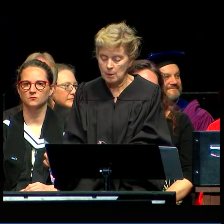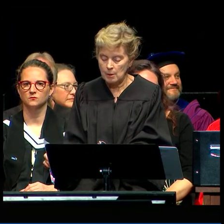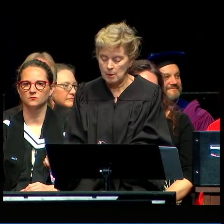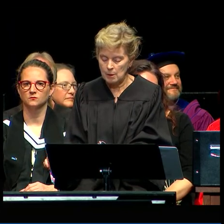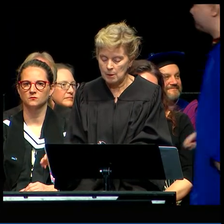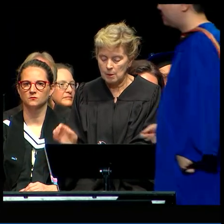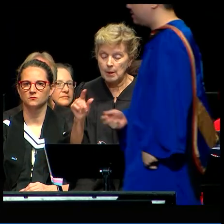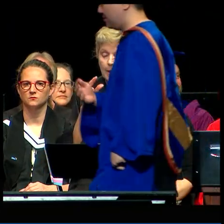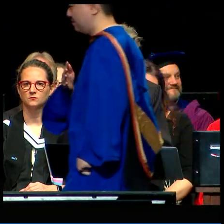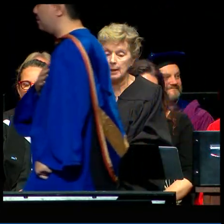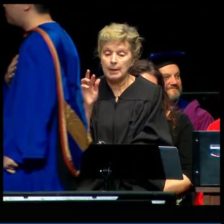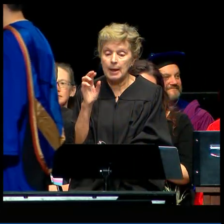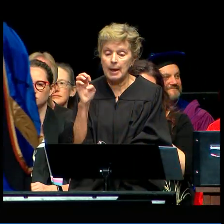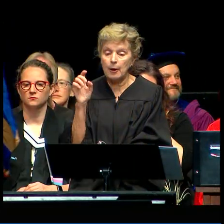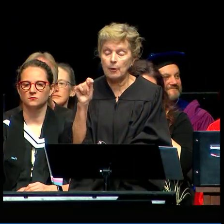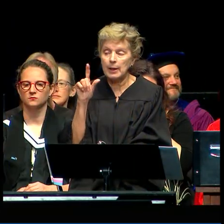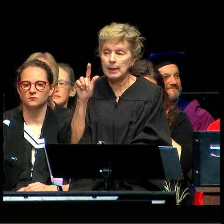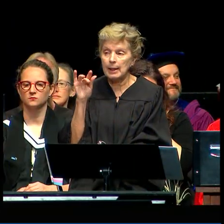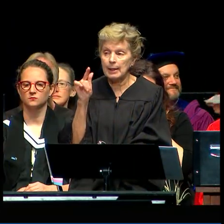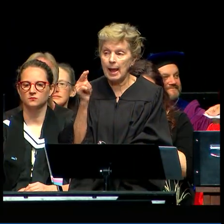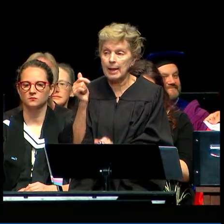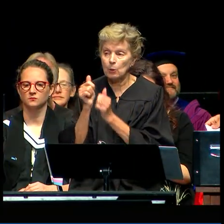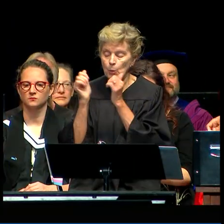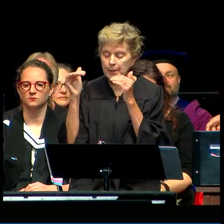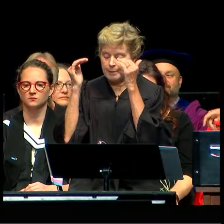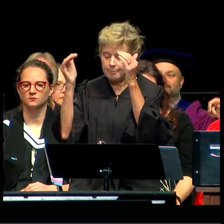Garrett Nang, with distinction.